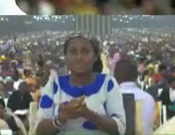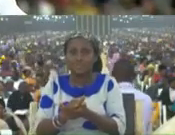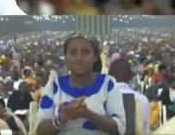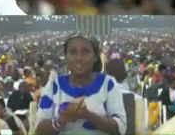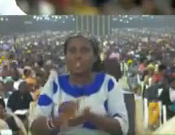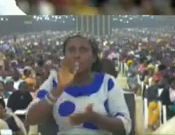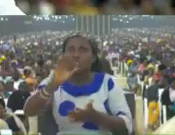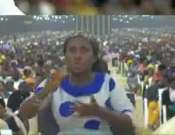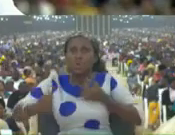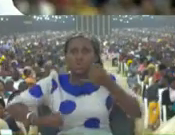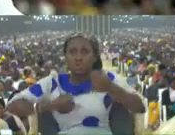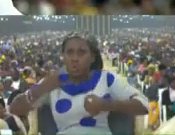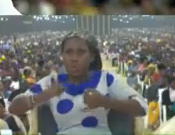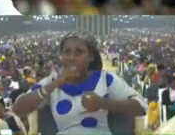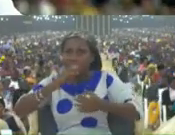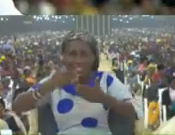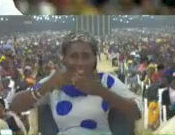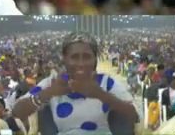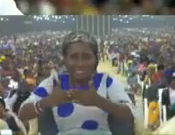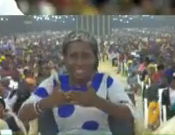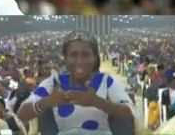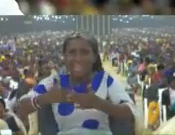your joy is at hand.